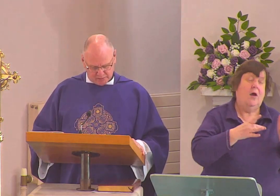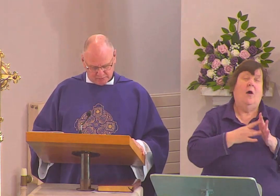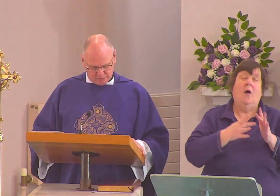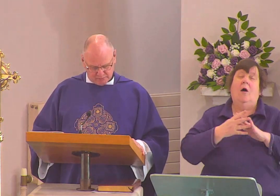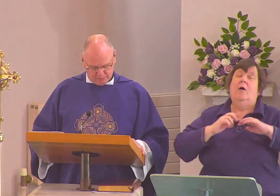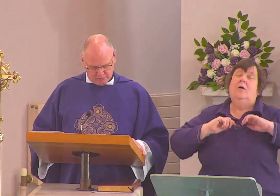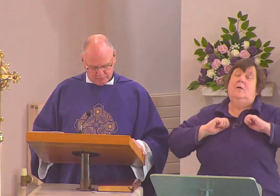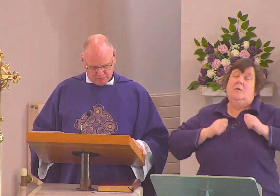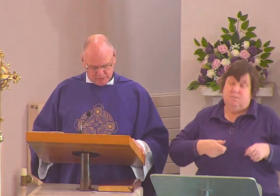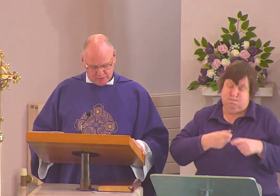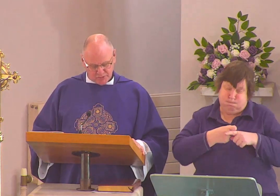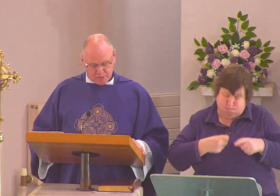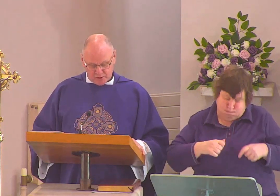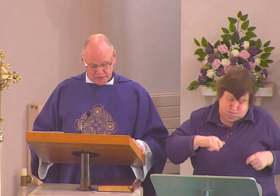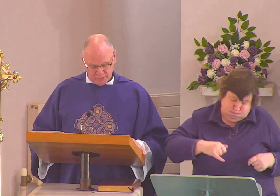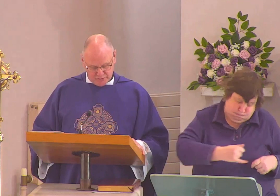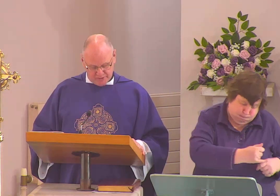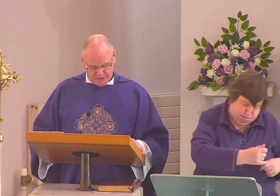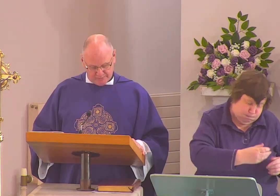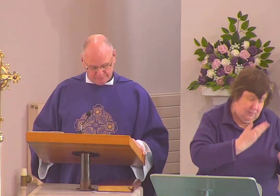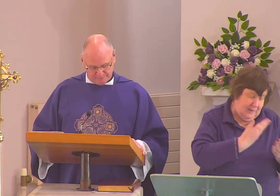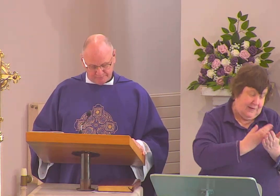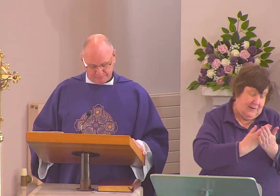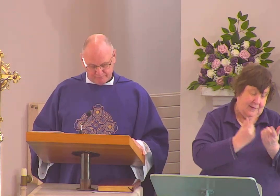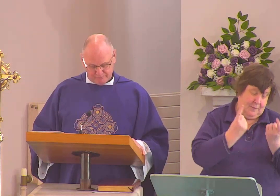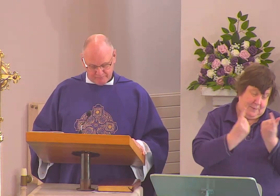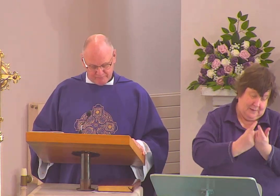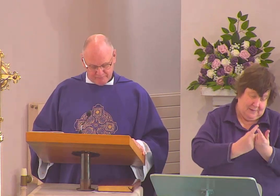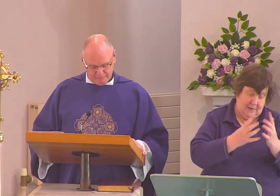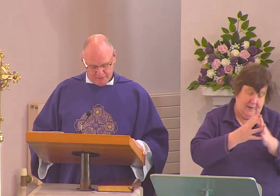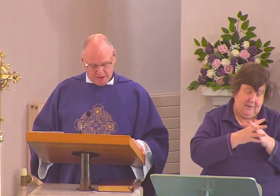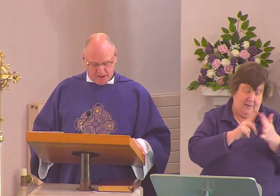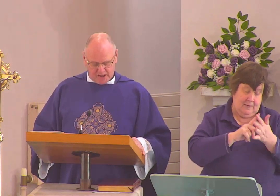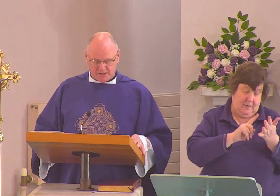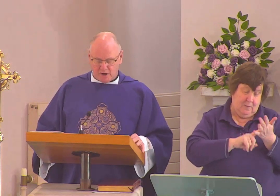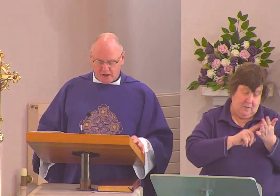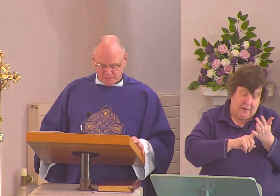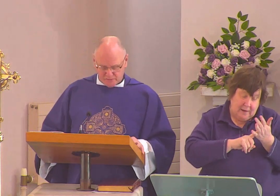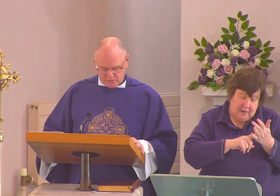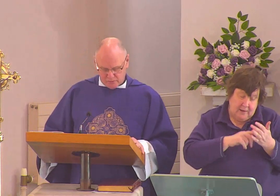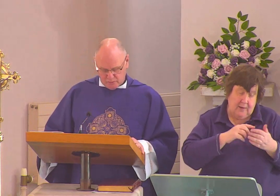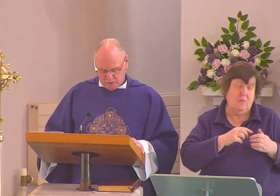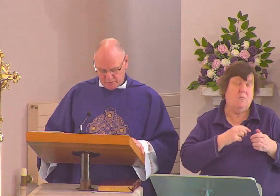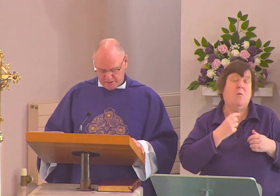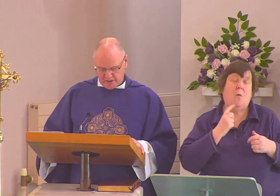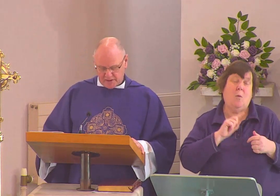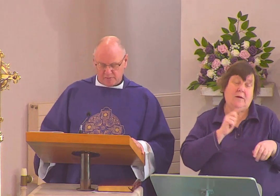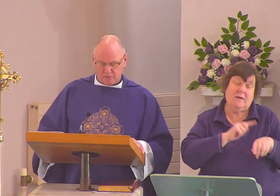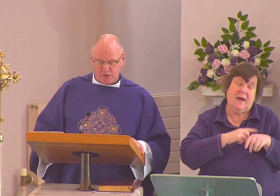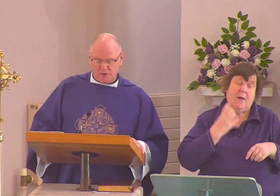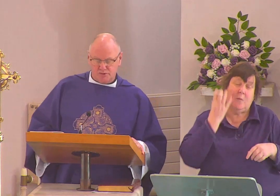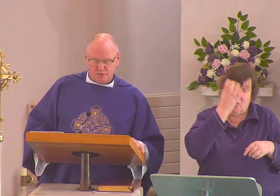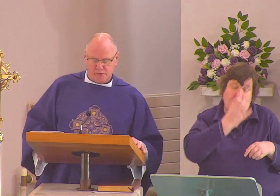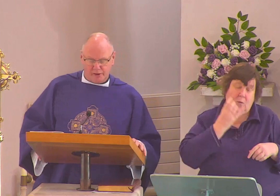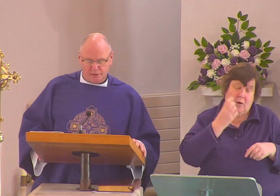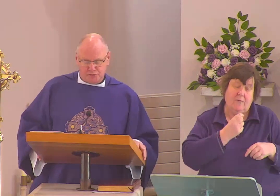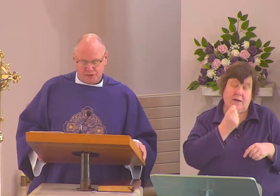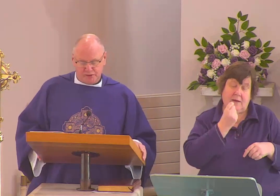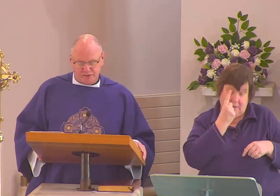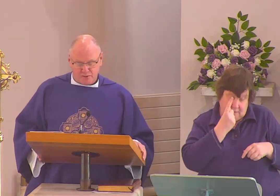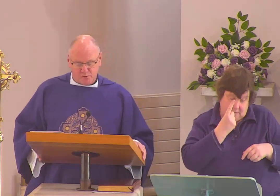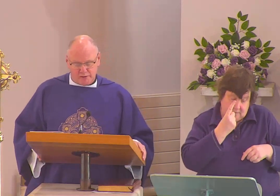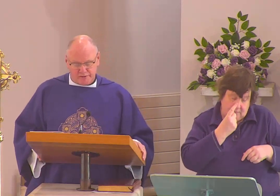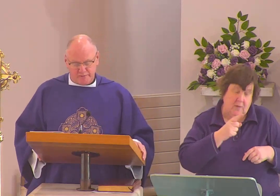well. It was about noontime. A Samaritan woman came to the well to